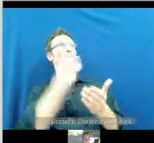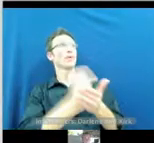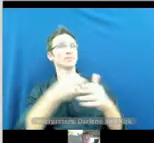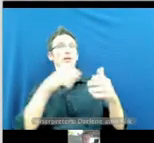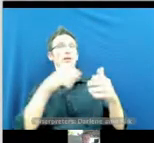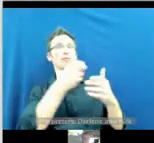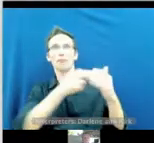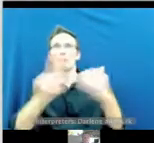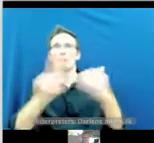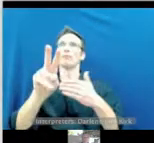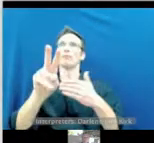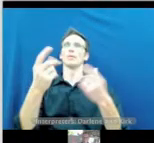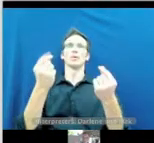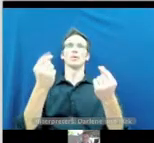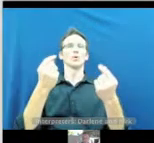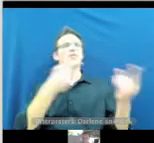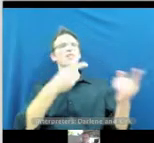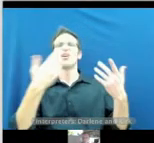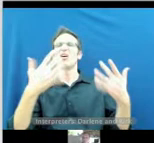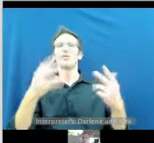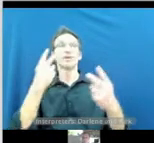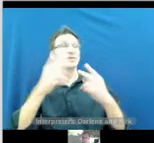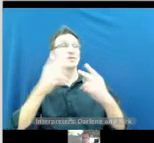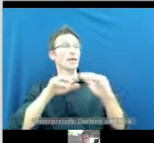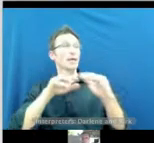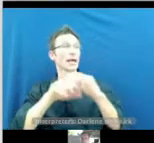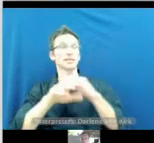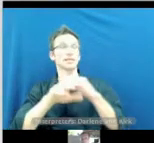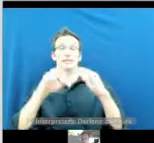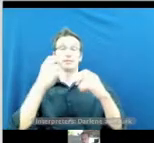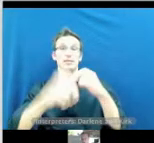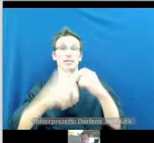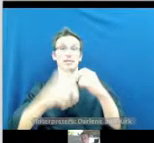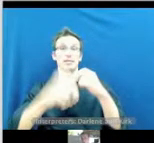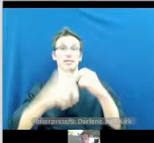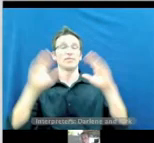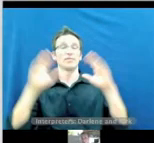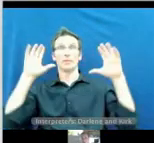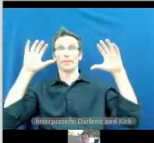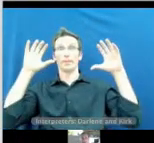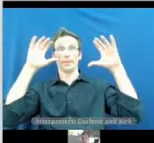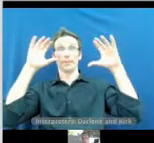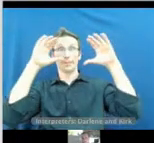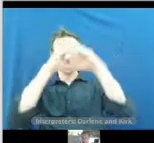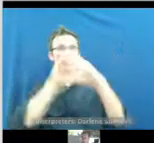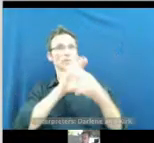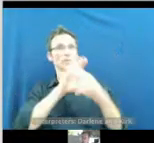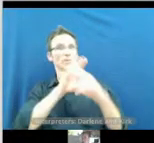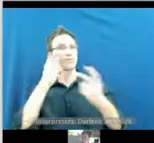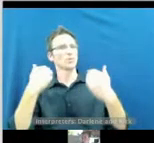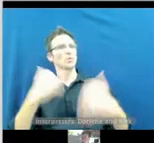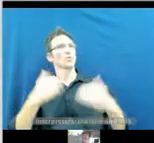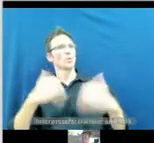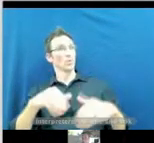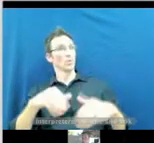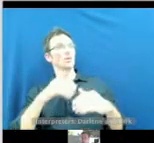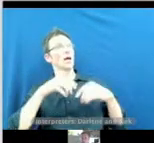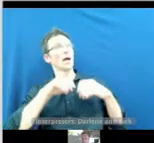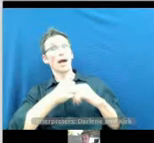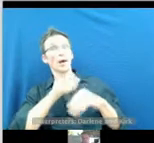access with significantly reduced fields. So obviously that's going to impact the interpreter in the classroom in a